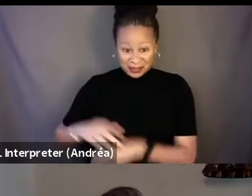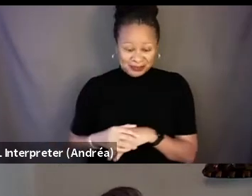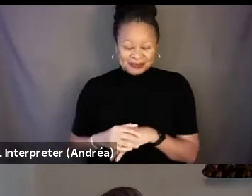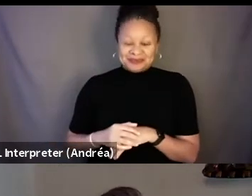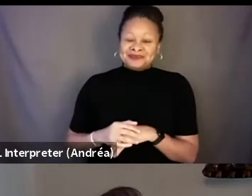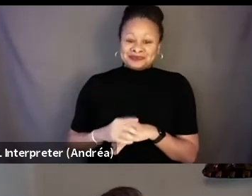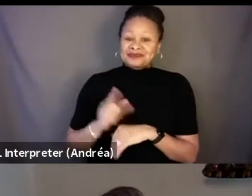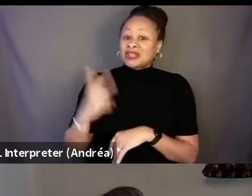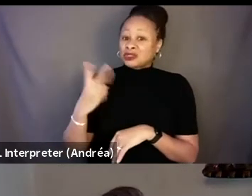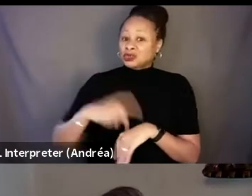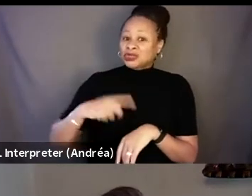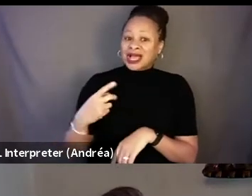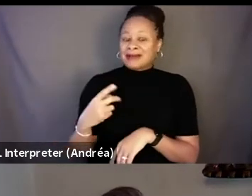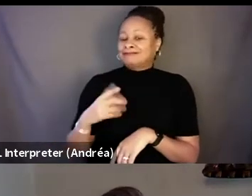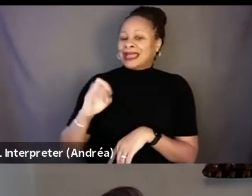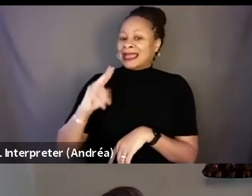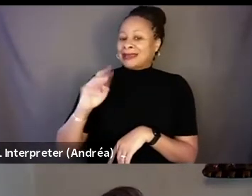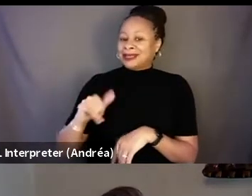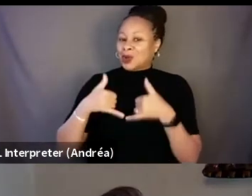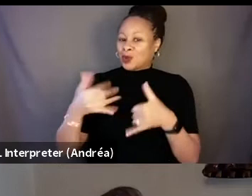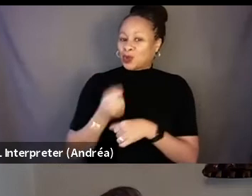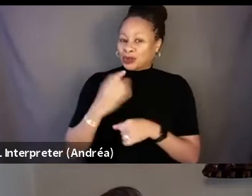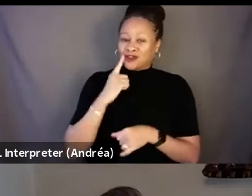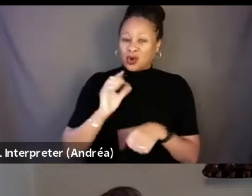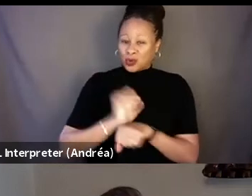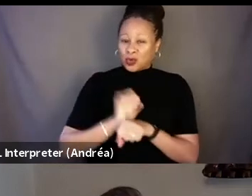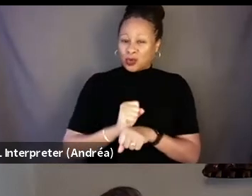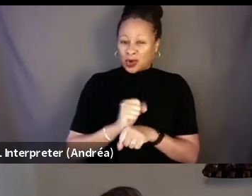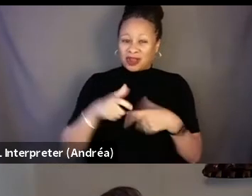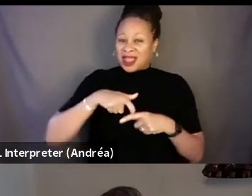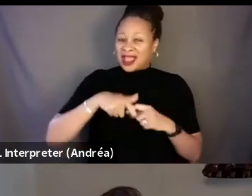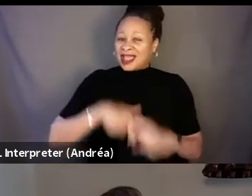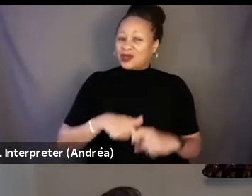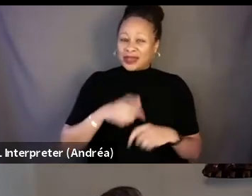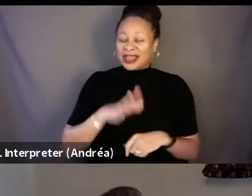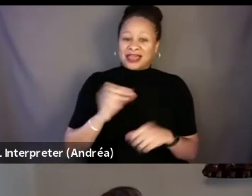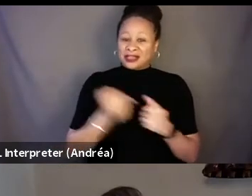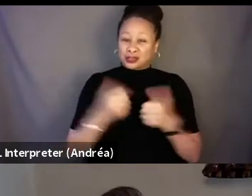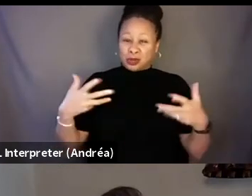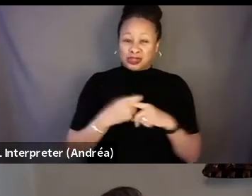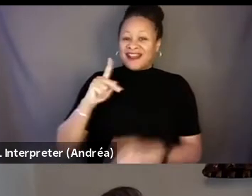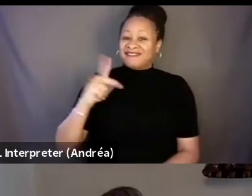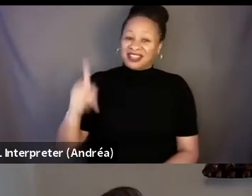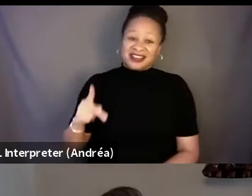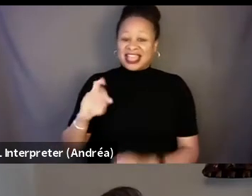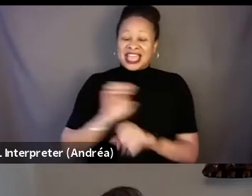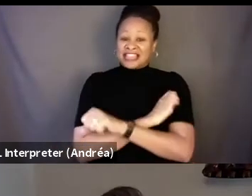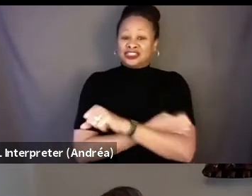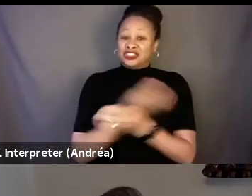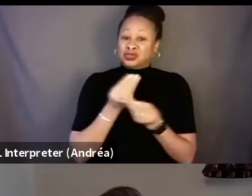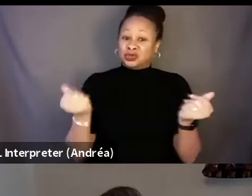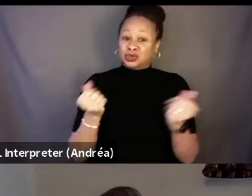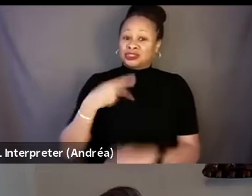a two-time Emmy Award winner for her work anchoring the explosion of the Philadelphia Energy Solutions plant